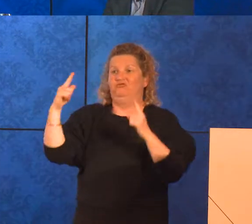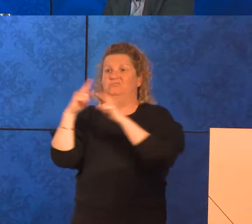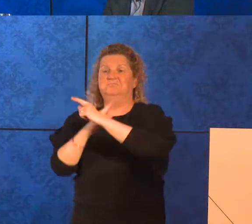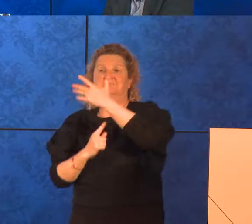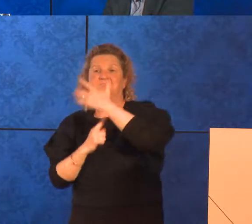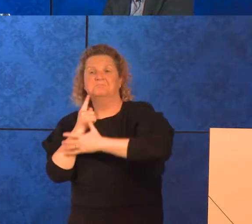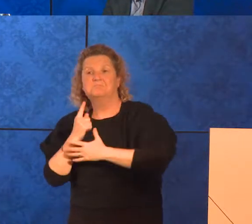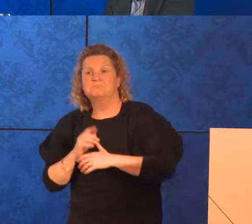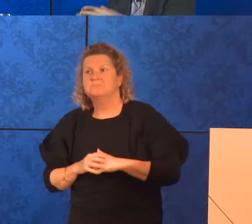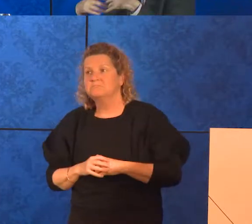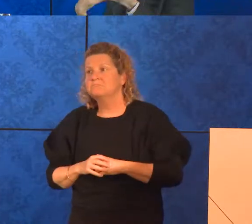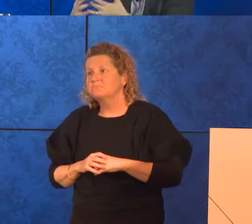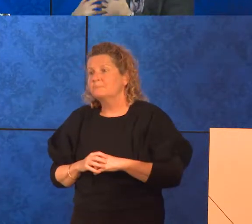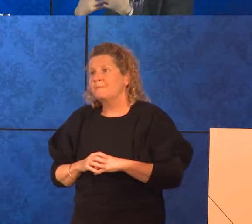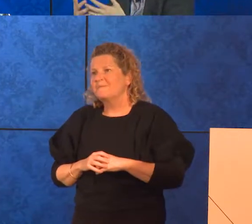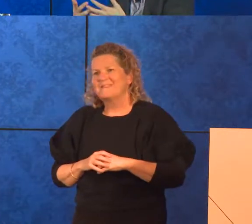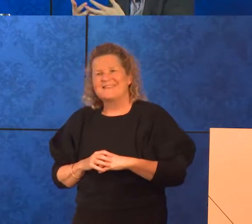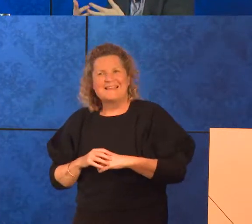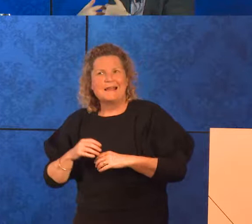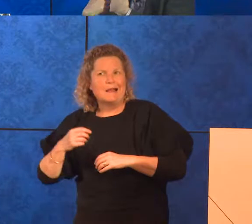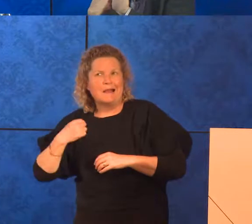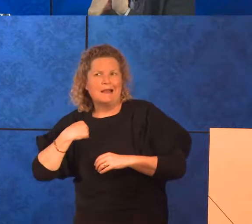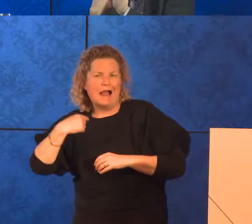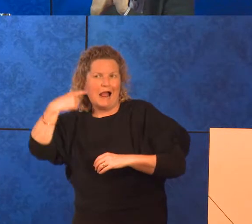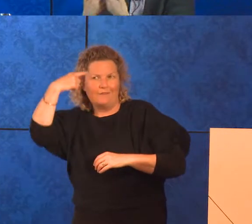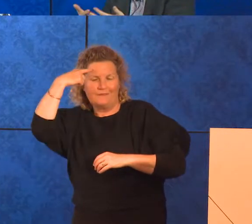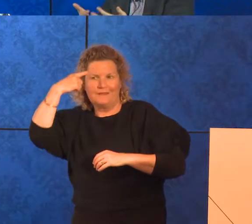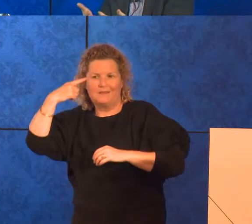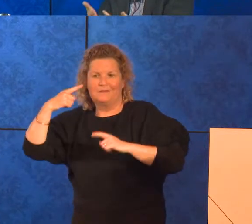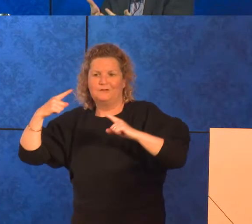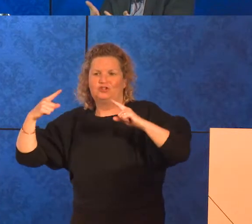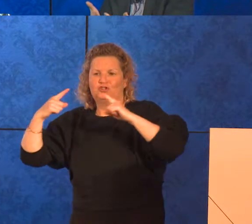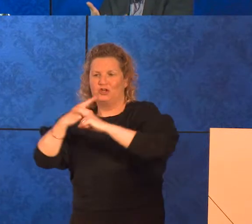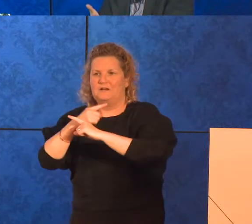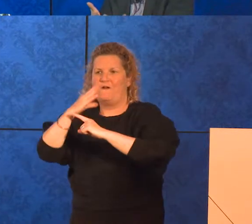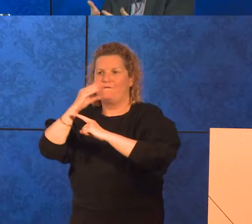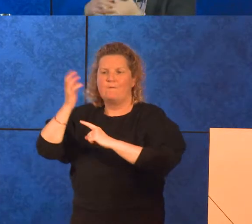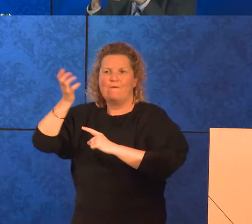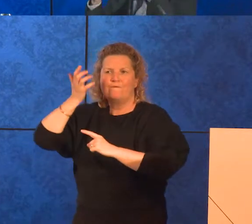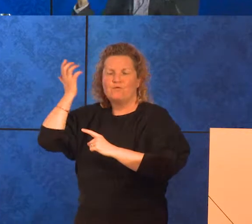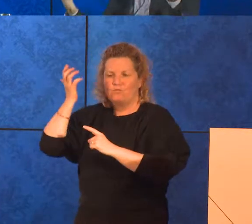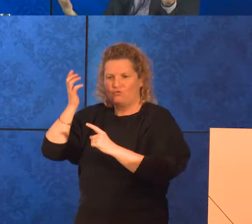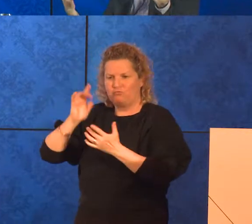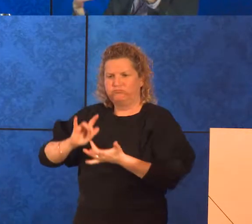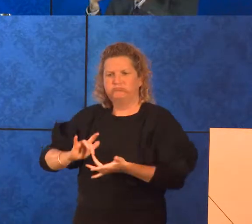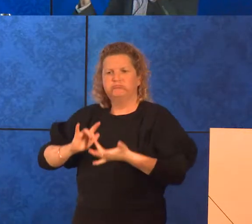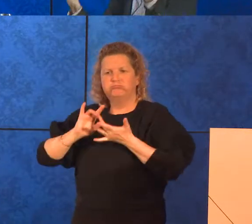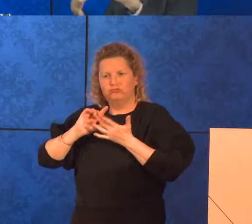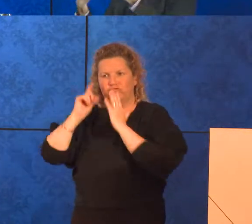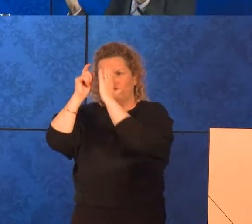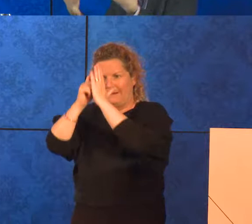change. And as I said, I think the change has come not just through the formal recommendations, but within